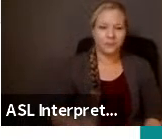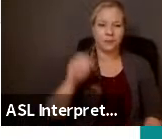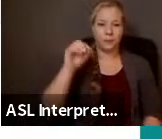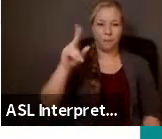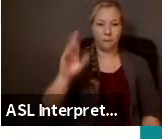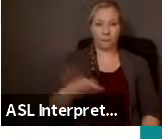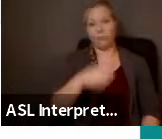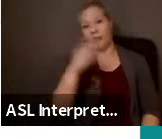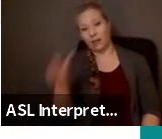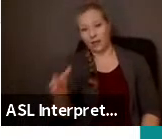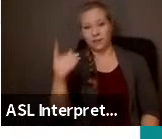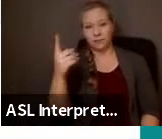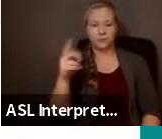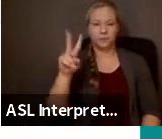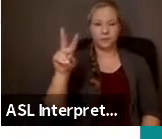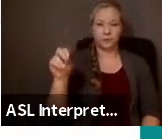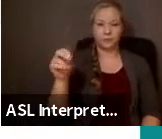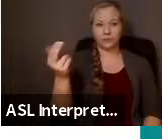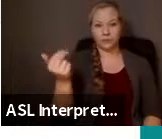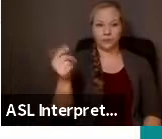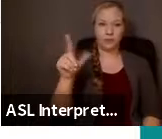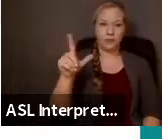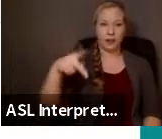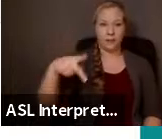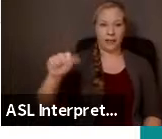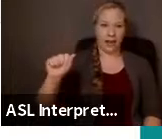we're calling the 2013 LPA.